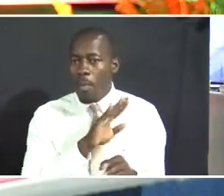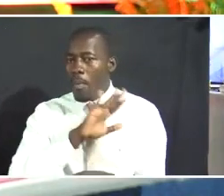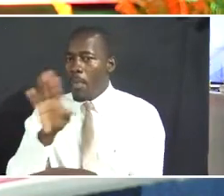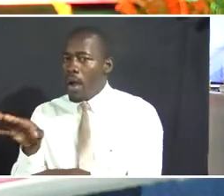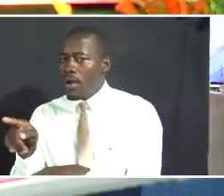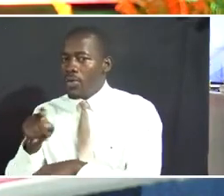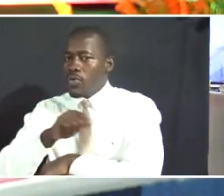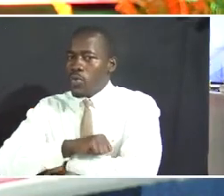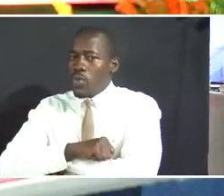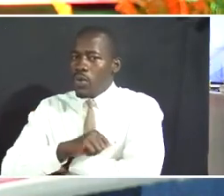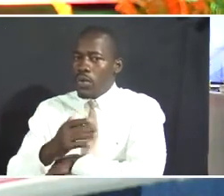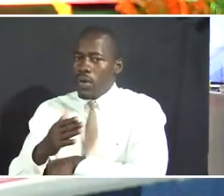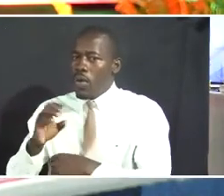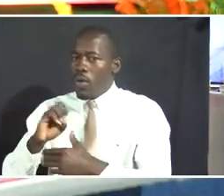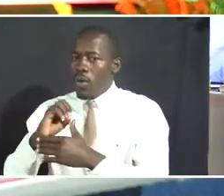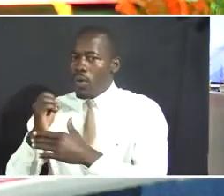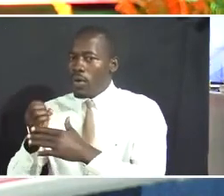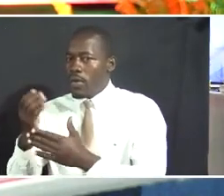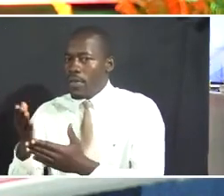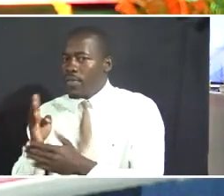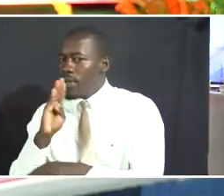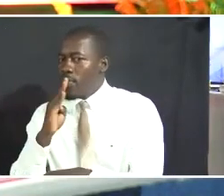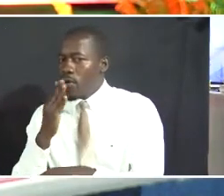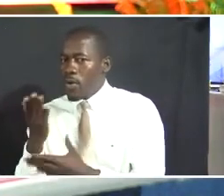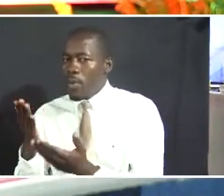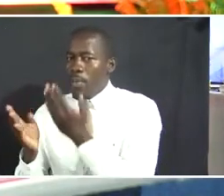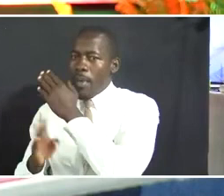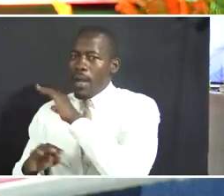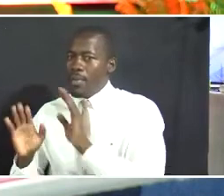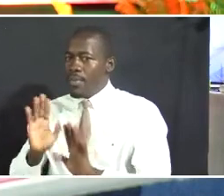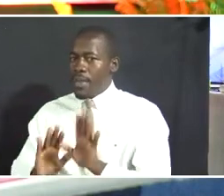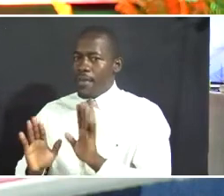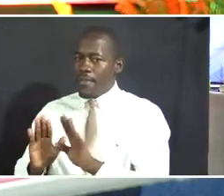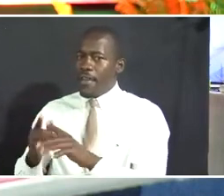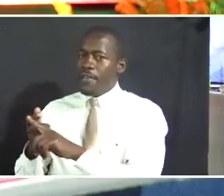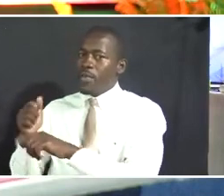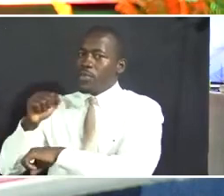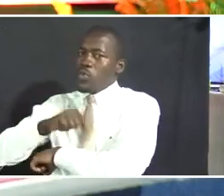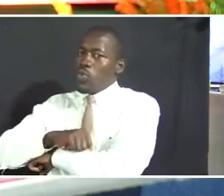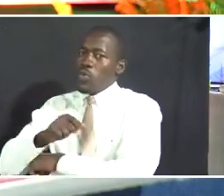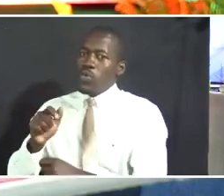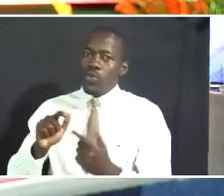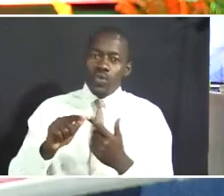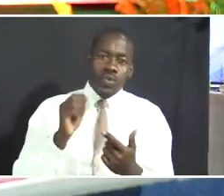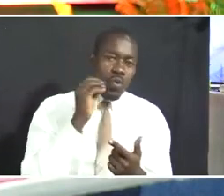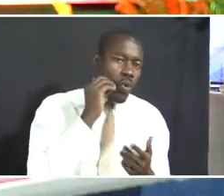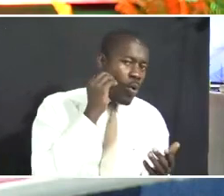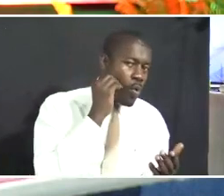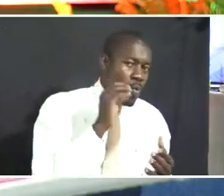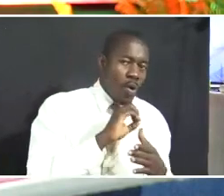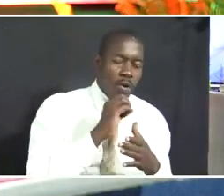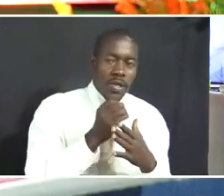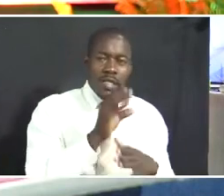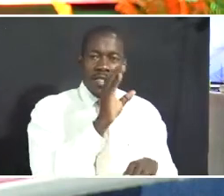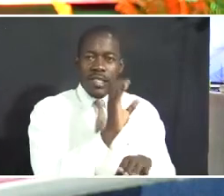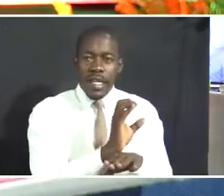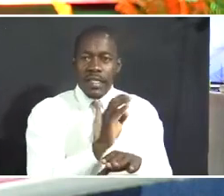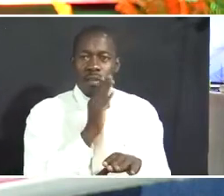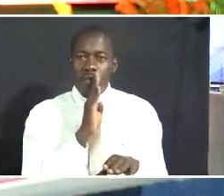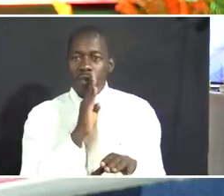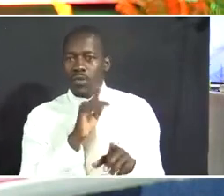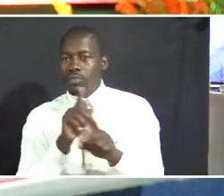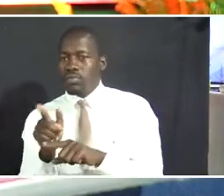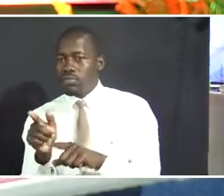some bad influences from school to home? Do they take some bad influences from church and they take to home and